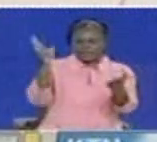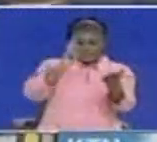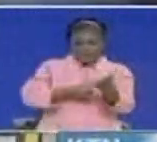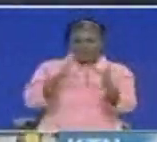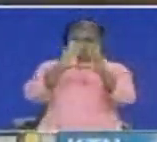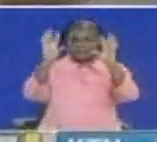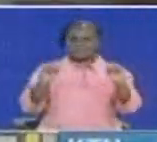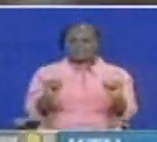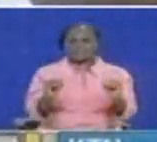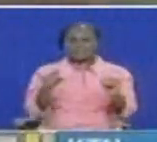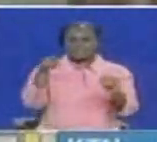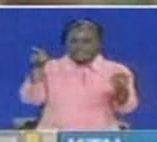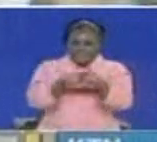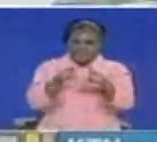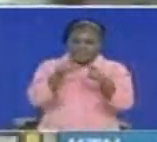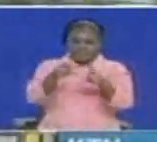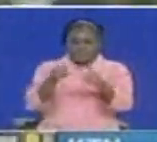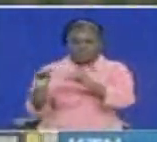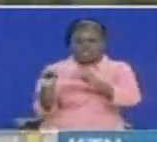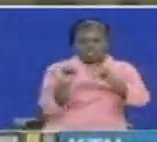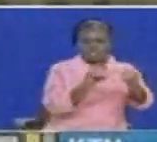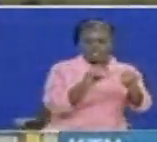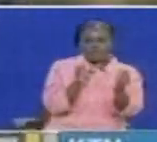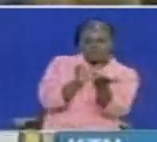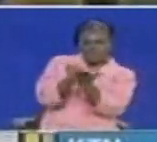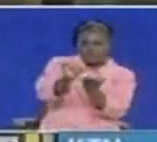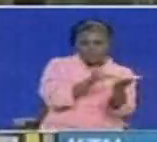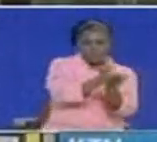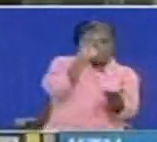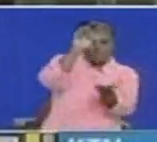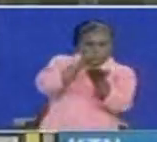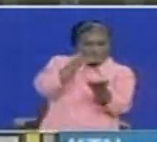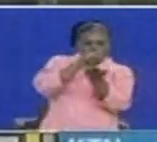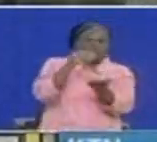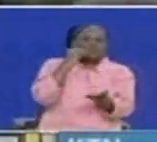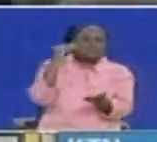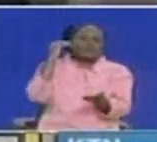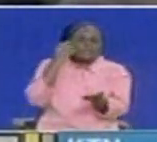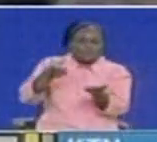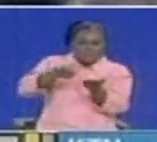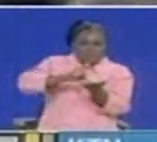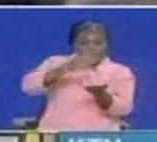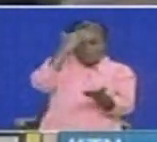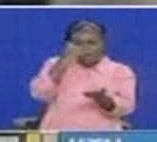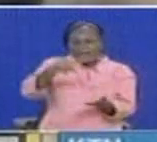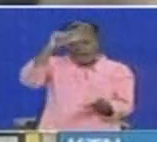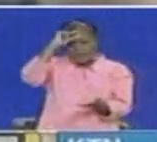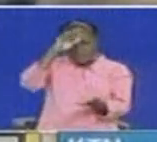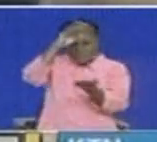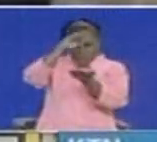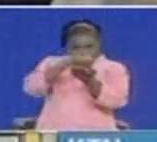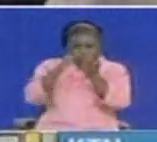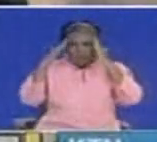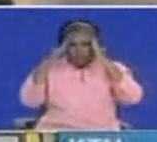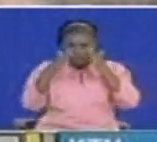budget. The bond is also intended to diversify funding sources and cut domestic interest rates, since the government will reduce its focus on